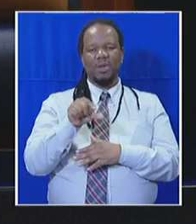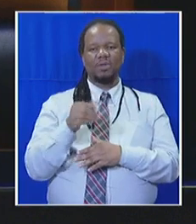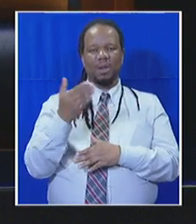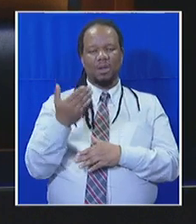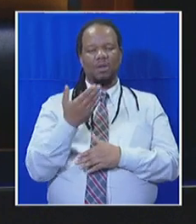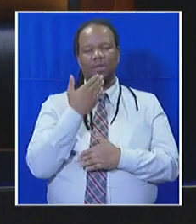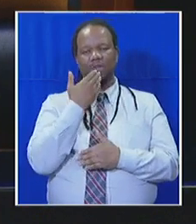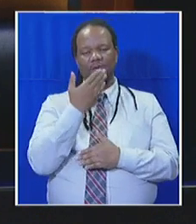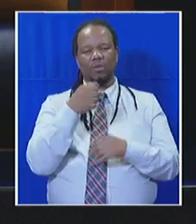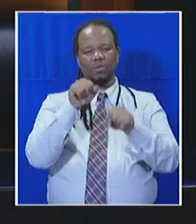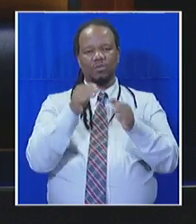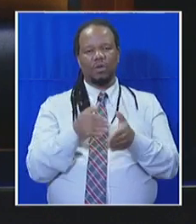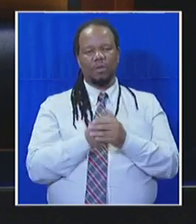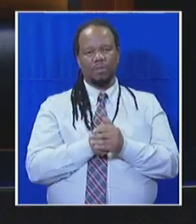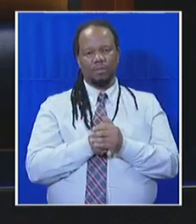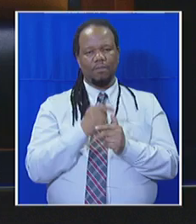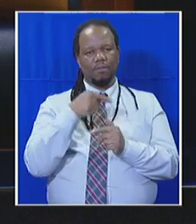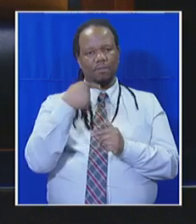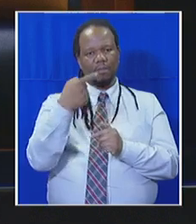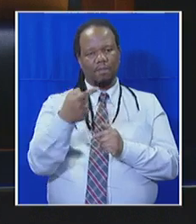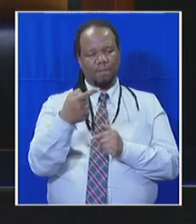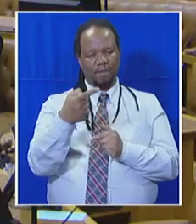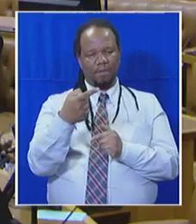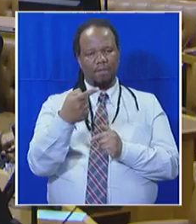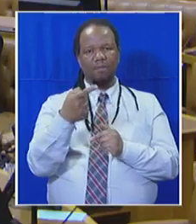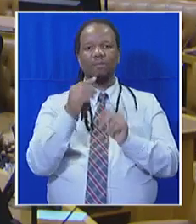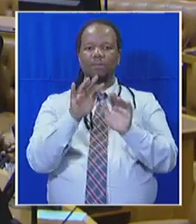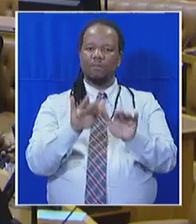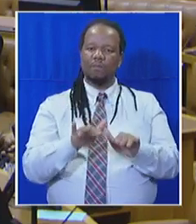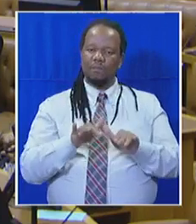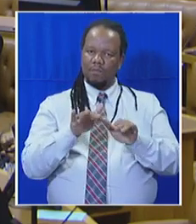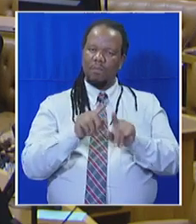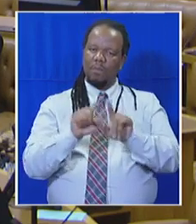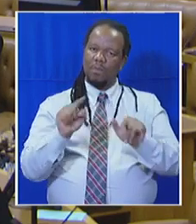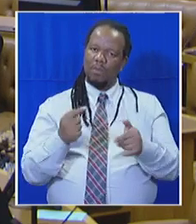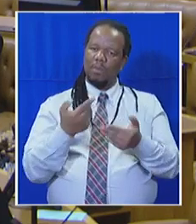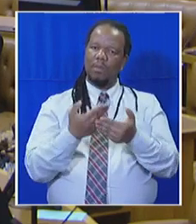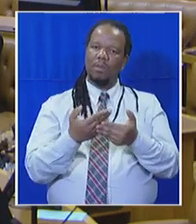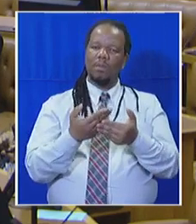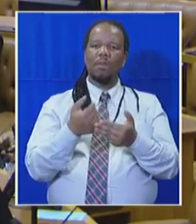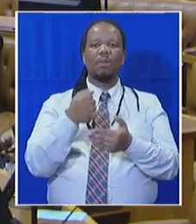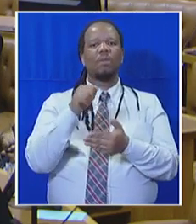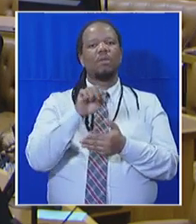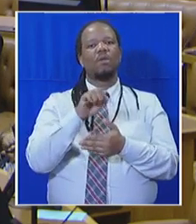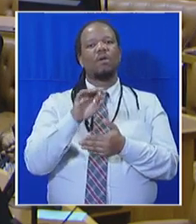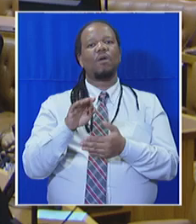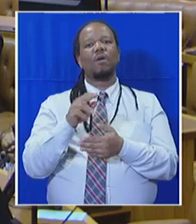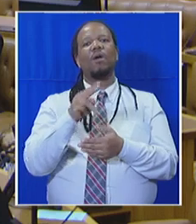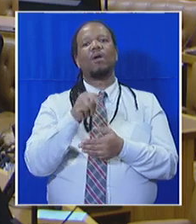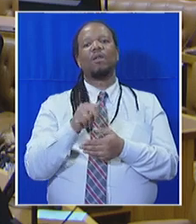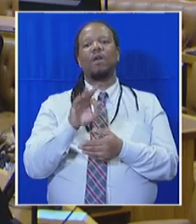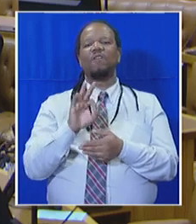you, Honourable House Chairperson. On the next sitting day of this House, I'll rise and move on behalf of the National Freedom Party that this